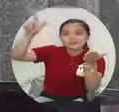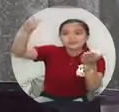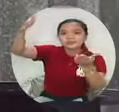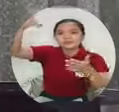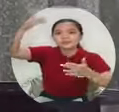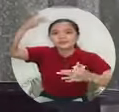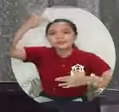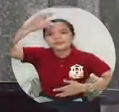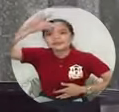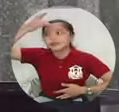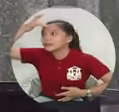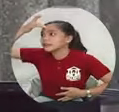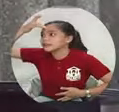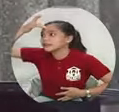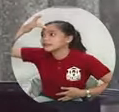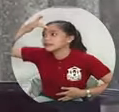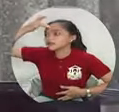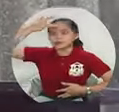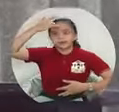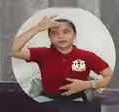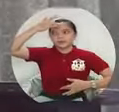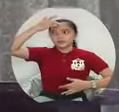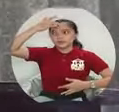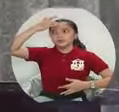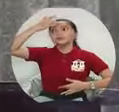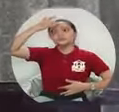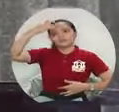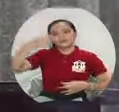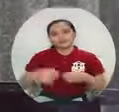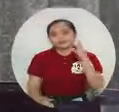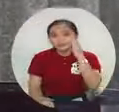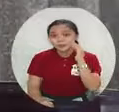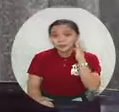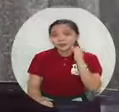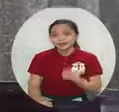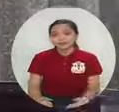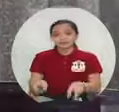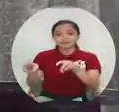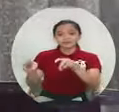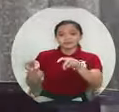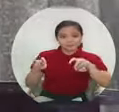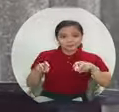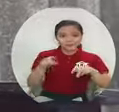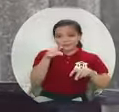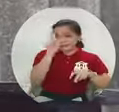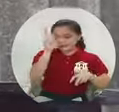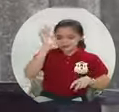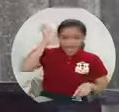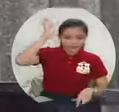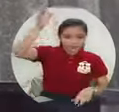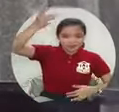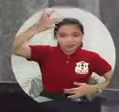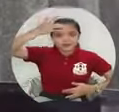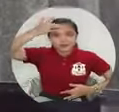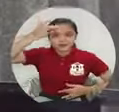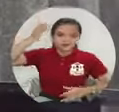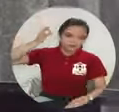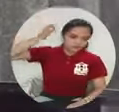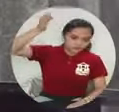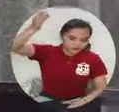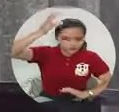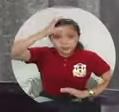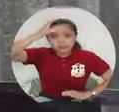all up to you. You know, I can only educate, our pastor can only educate, inform, preach the message, challenge you